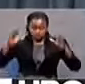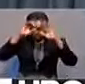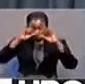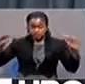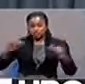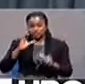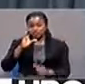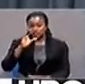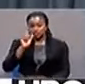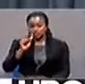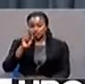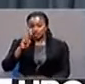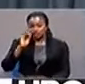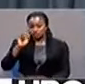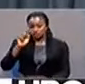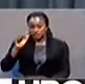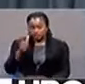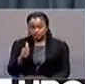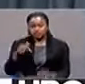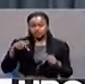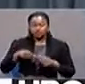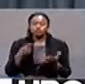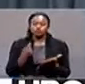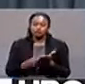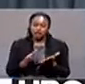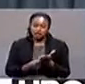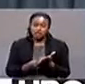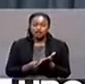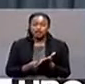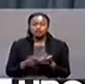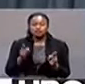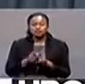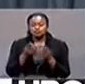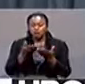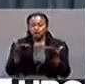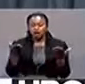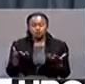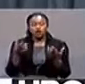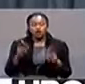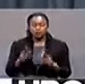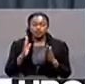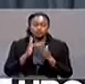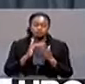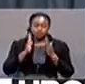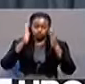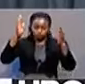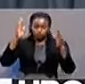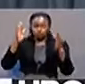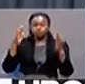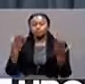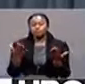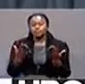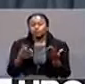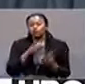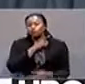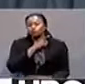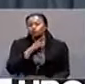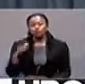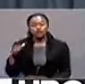of Caritas in Uganda, and he was the bishop of Luweero